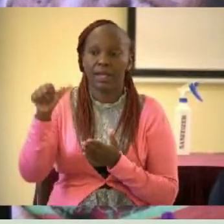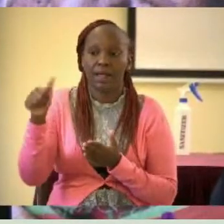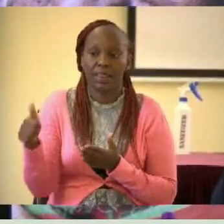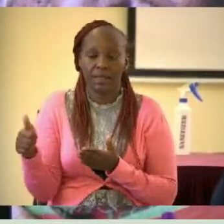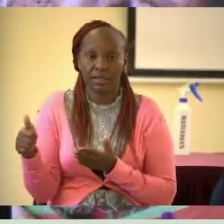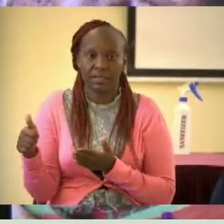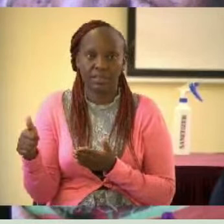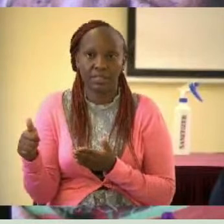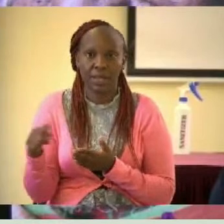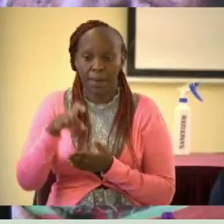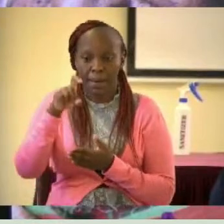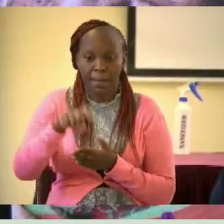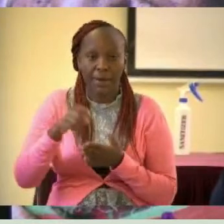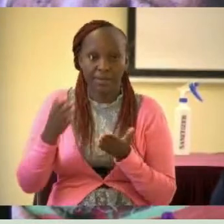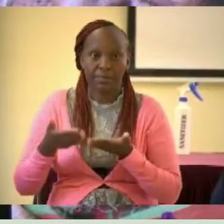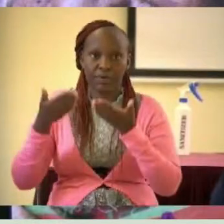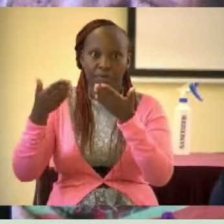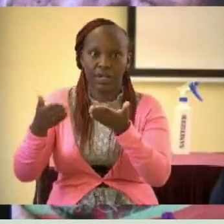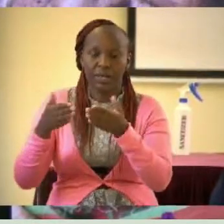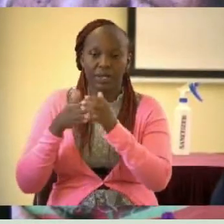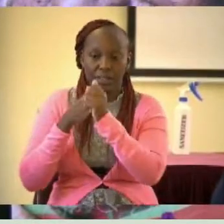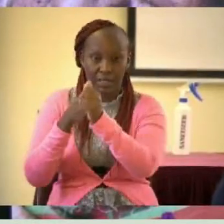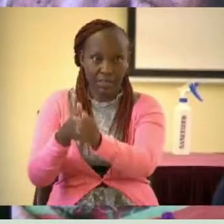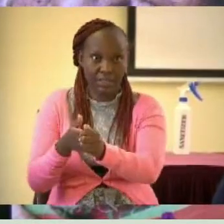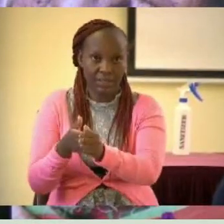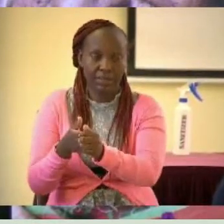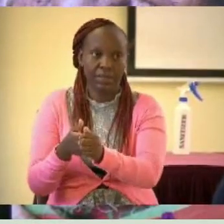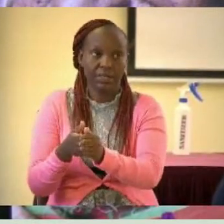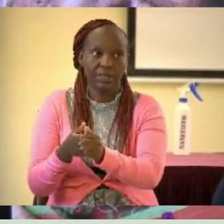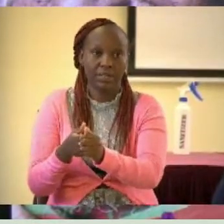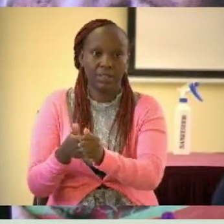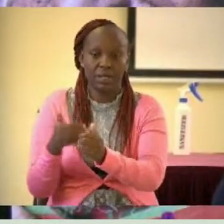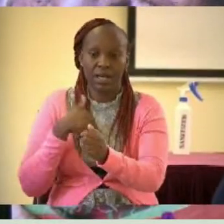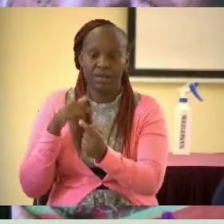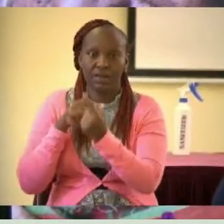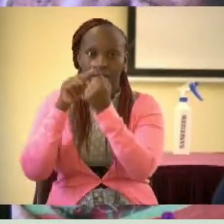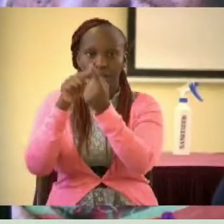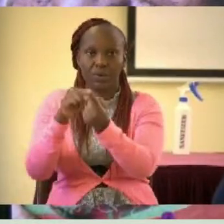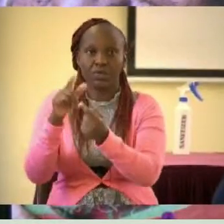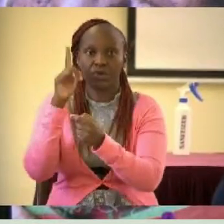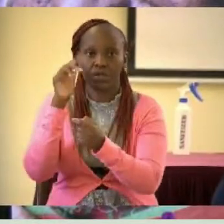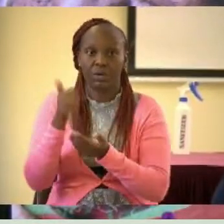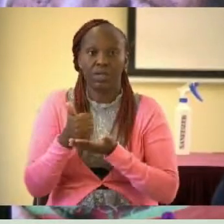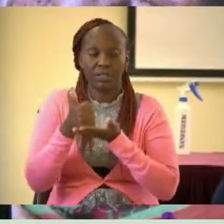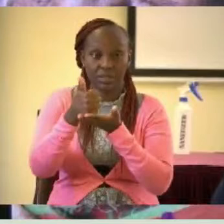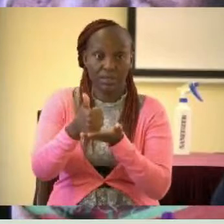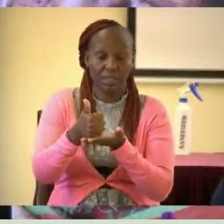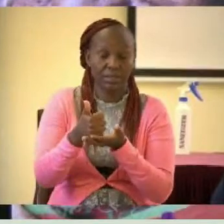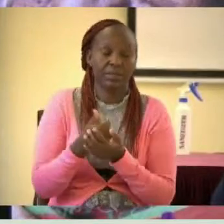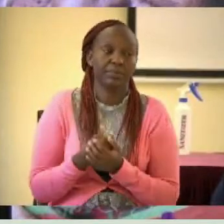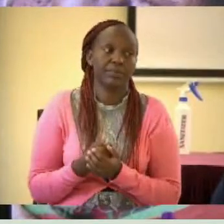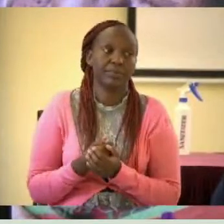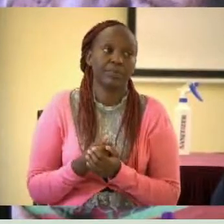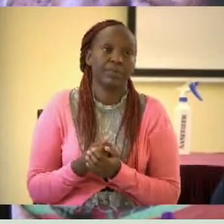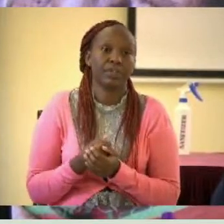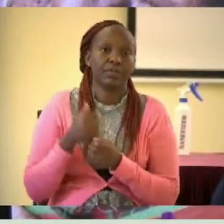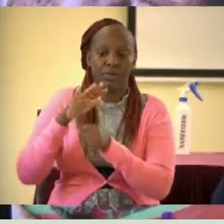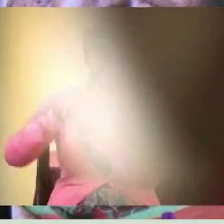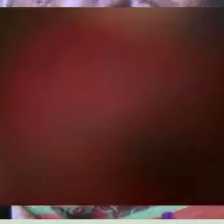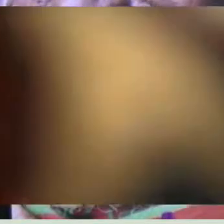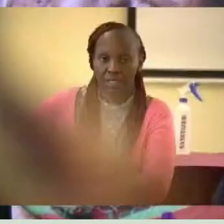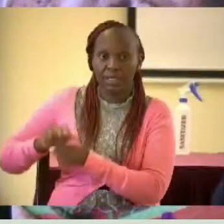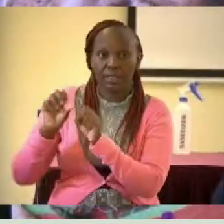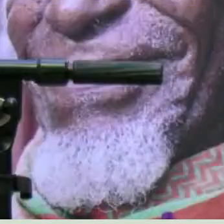others, must provide leadership in setting the goals for legal assistance for the marginalized